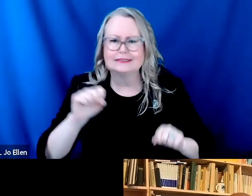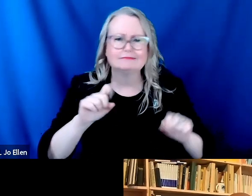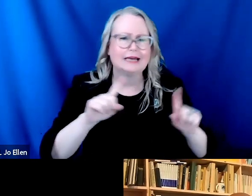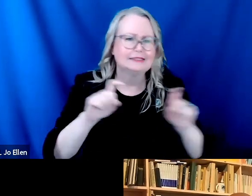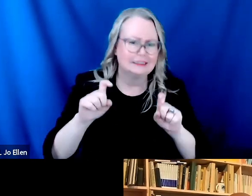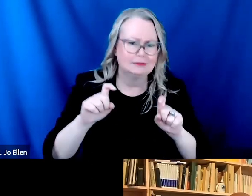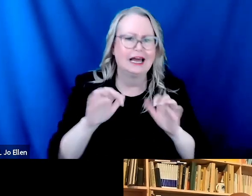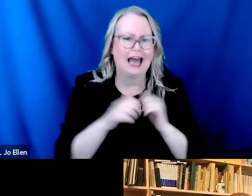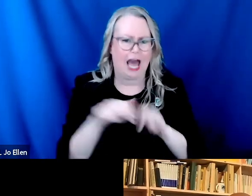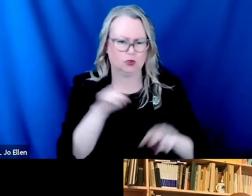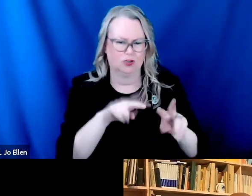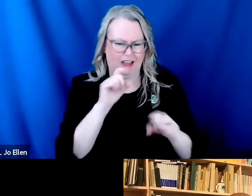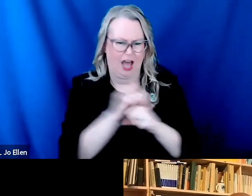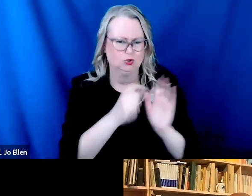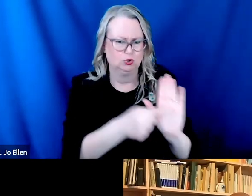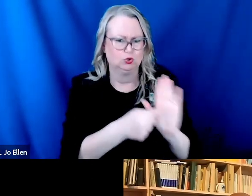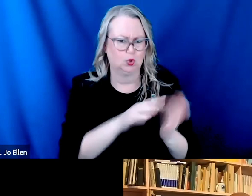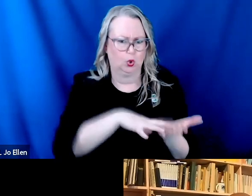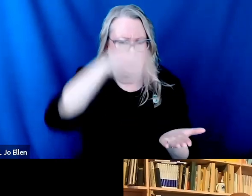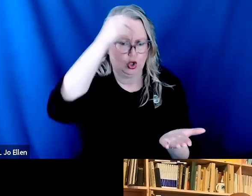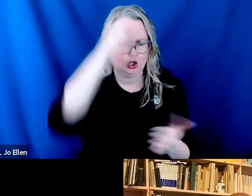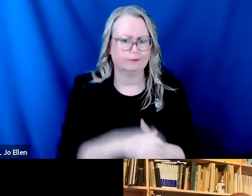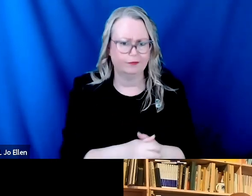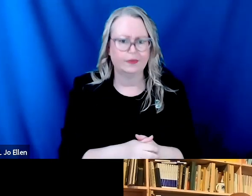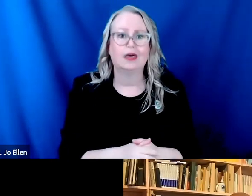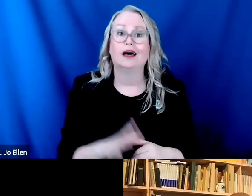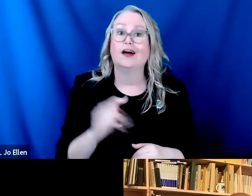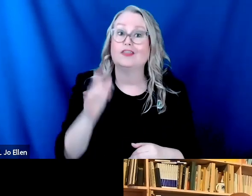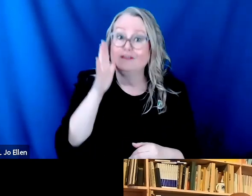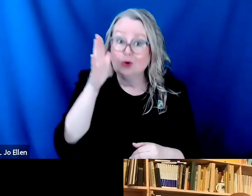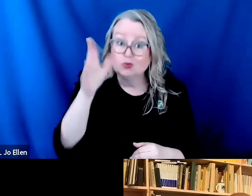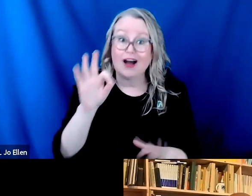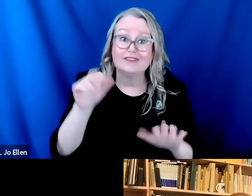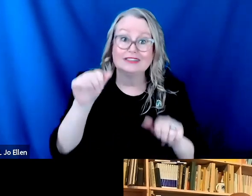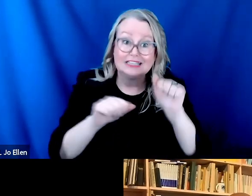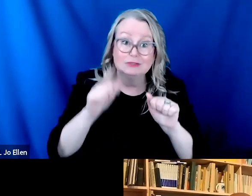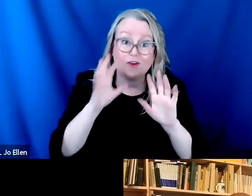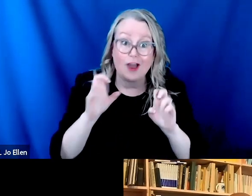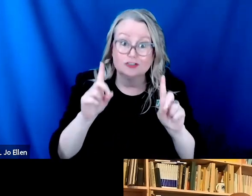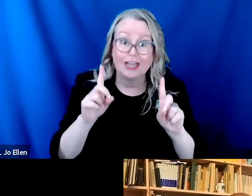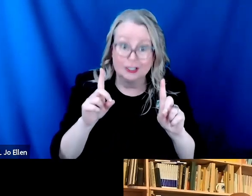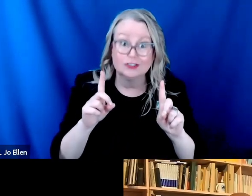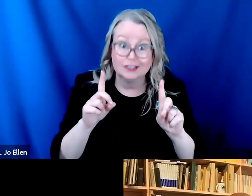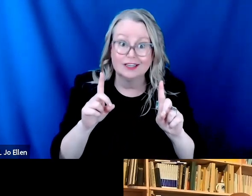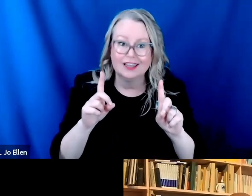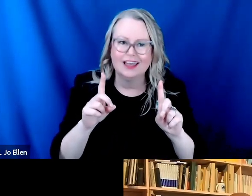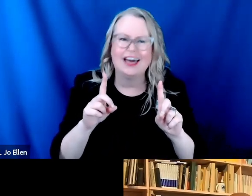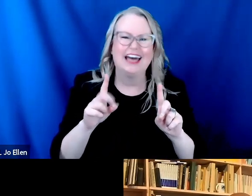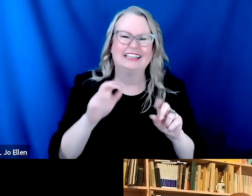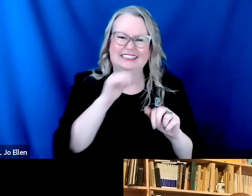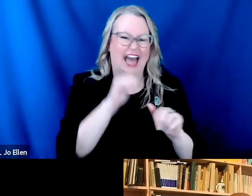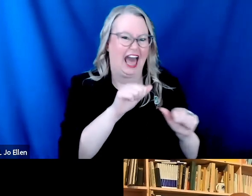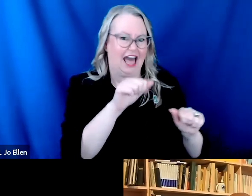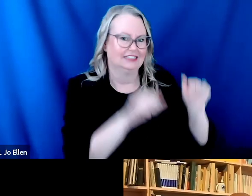finding that came from the Gordon Commission on the future of assessment for education, in contrast to assessment of